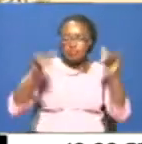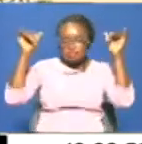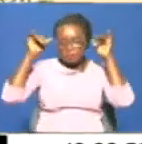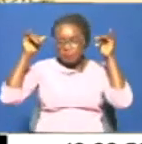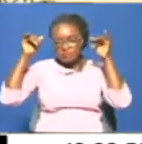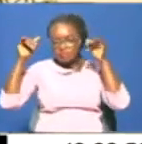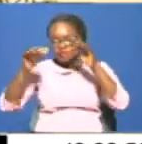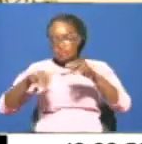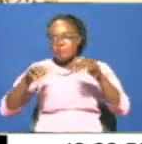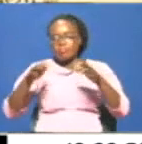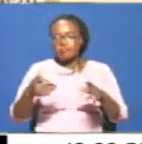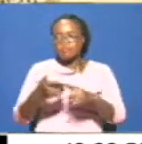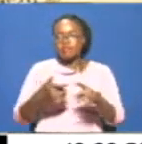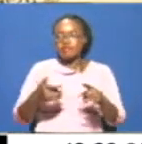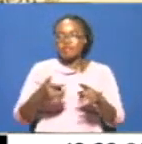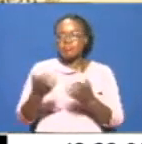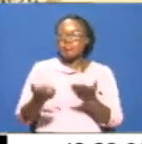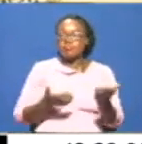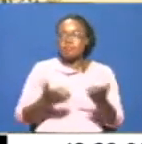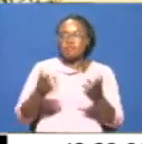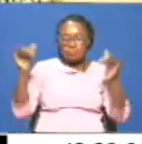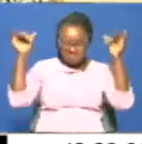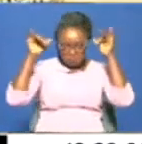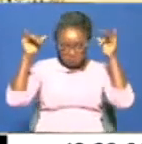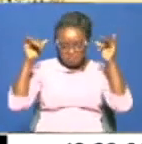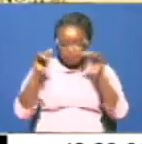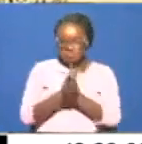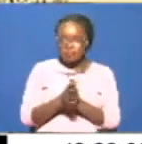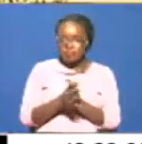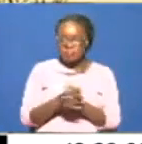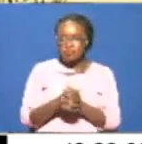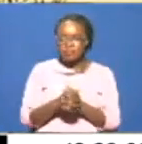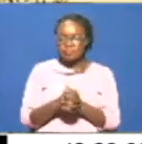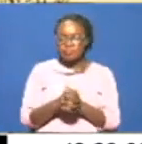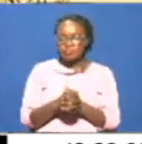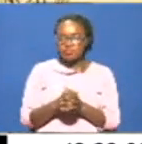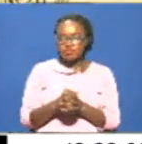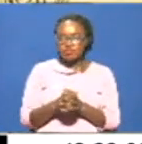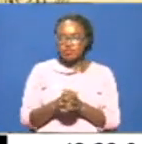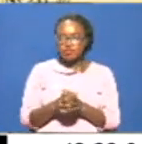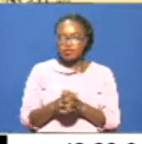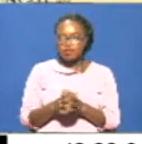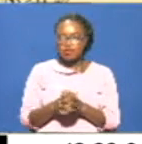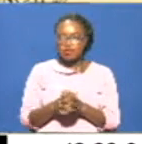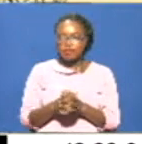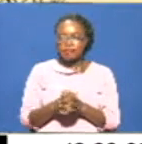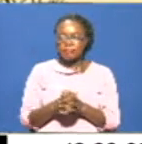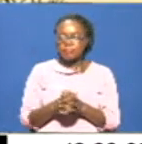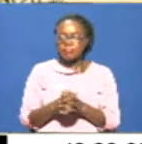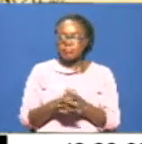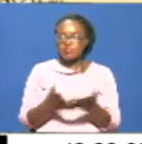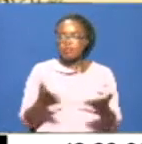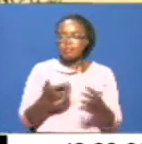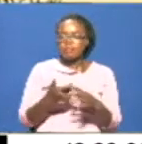the ongoing commercial livestock offtake. In the current outlook from